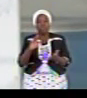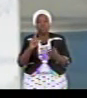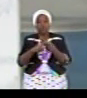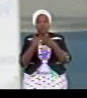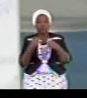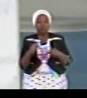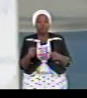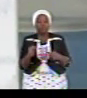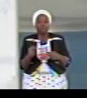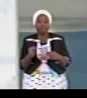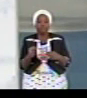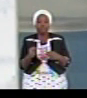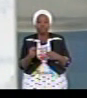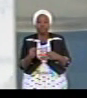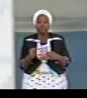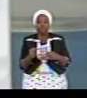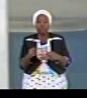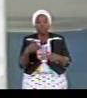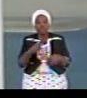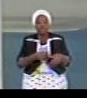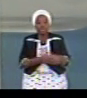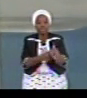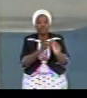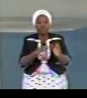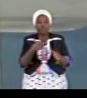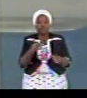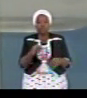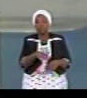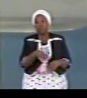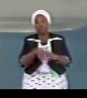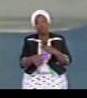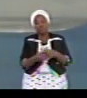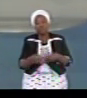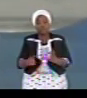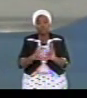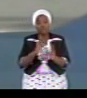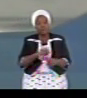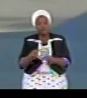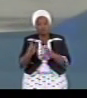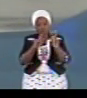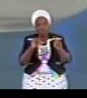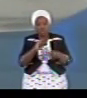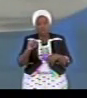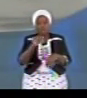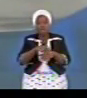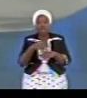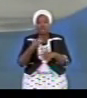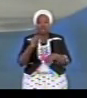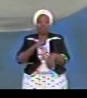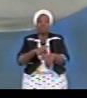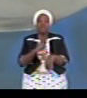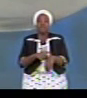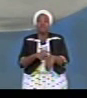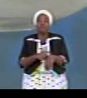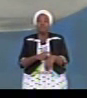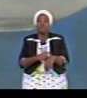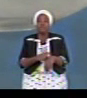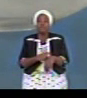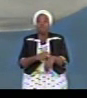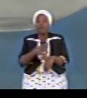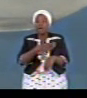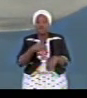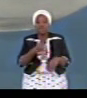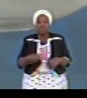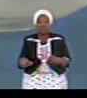ahead. The disciples, on the other hand, were looking at the moment and at the